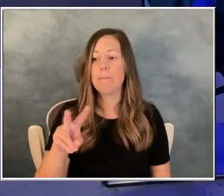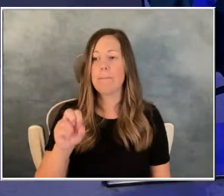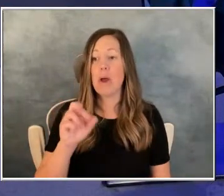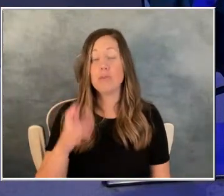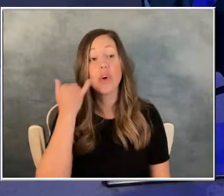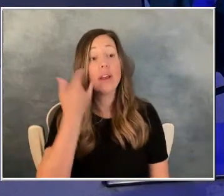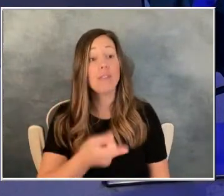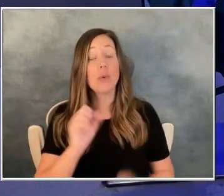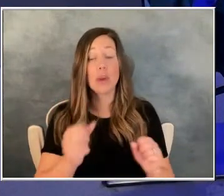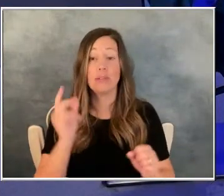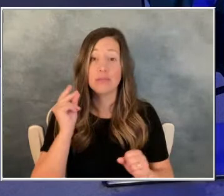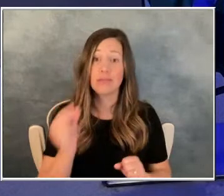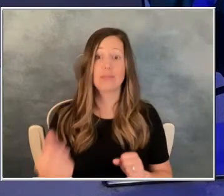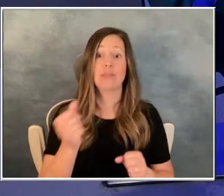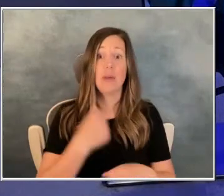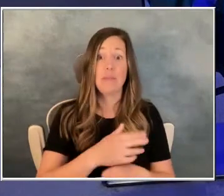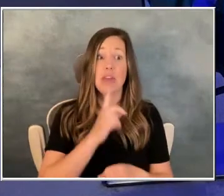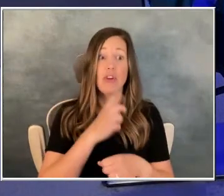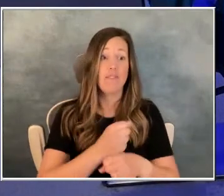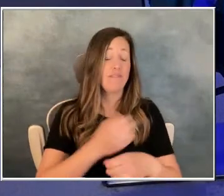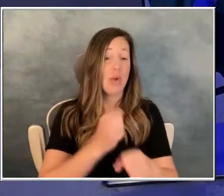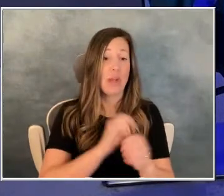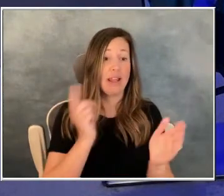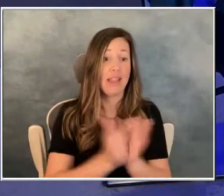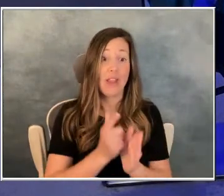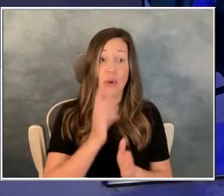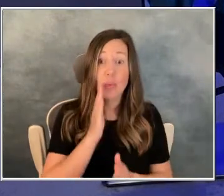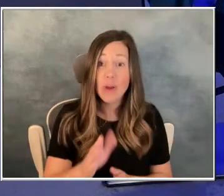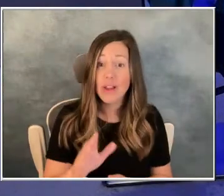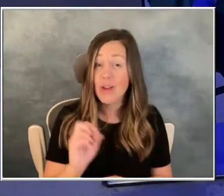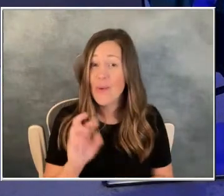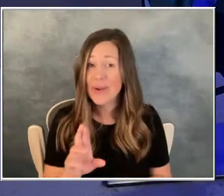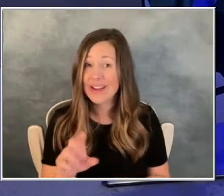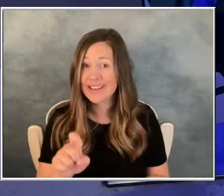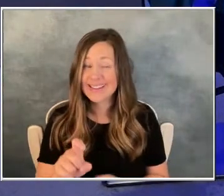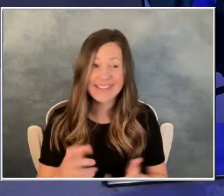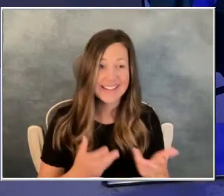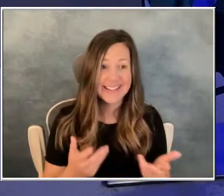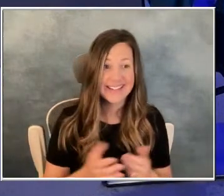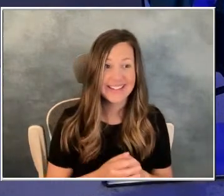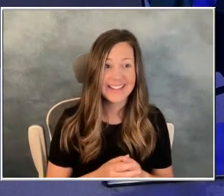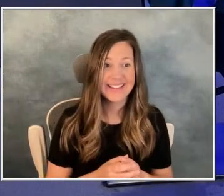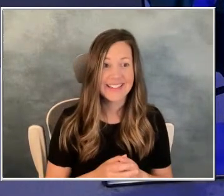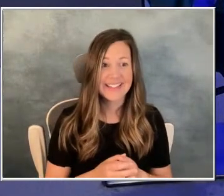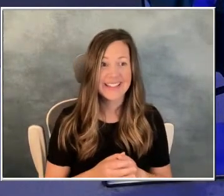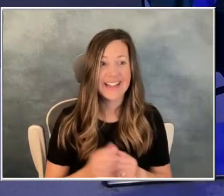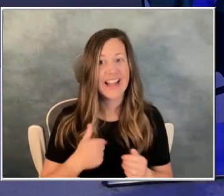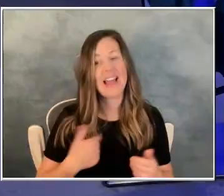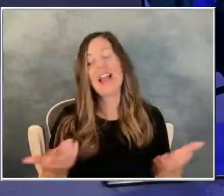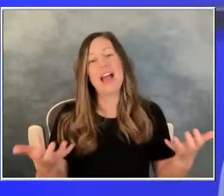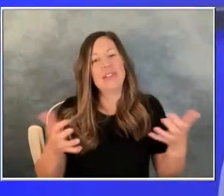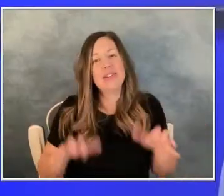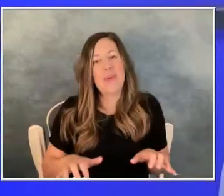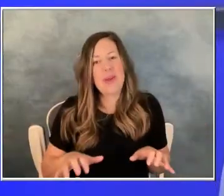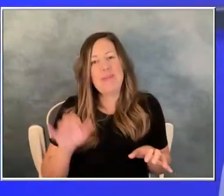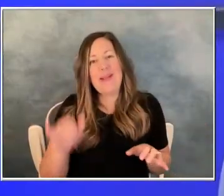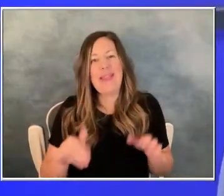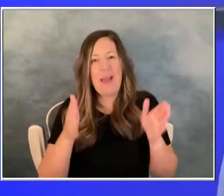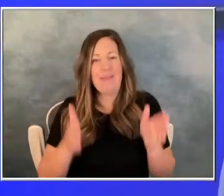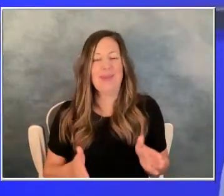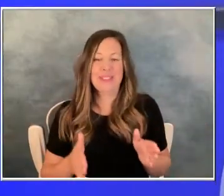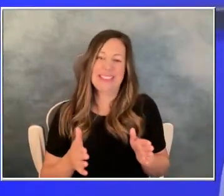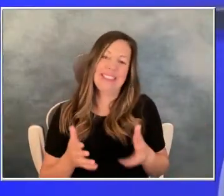fireworks illegal, would you? Knowing what you know, seeing what you see? I don't want to be that person, but